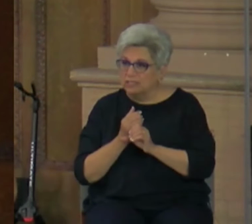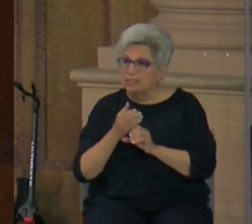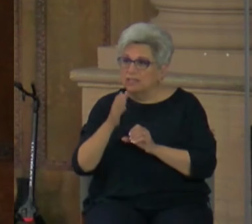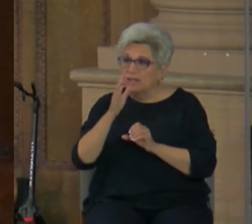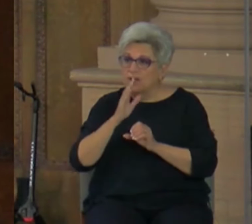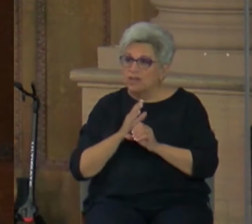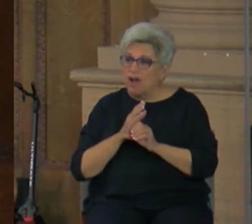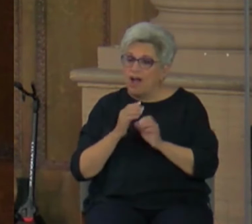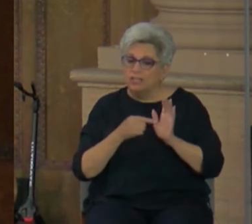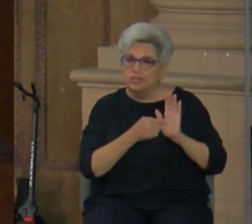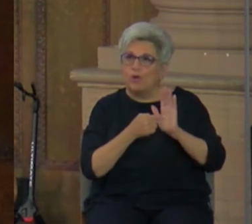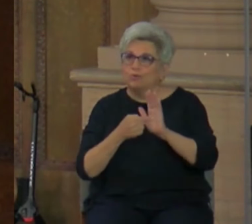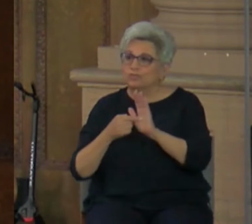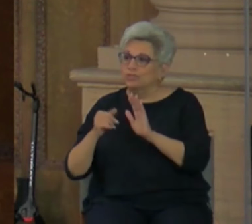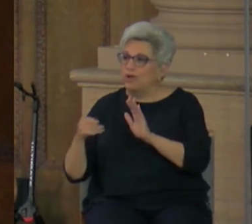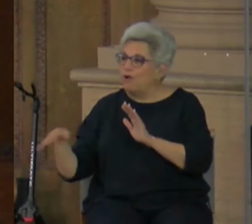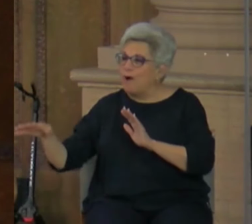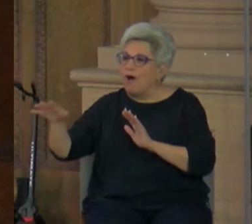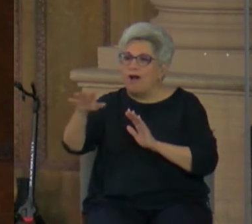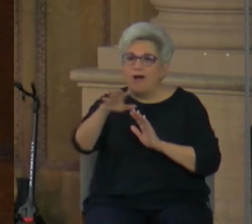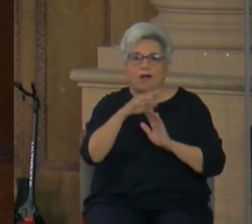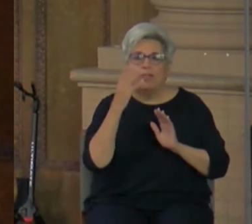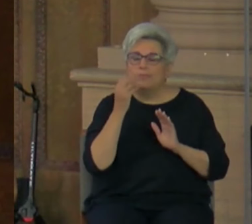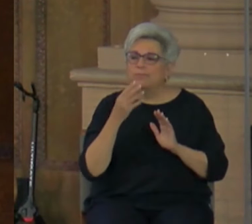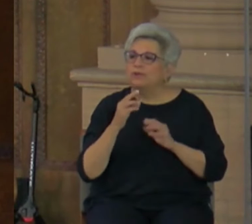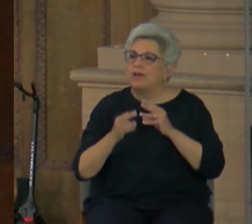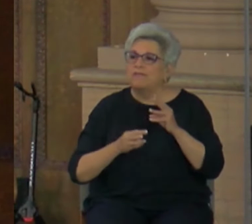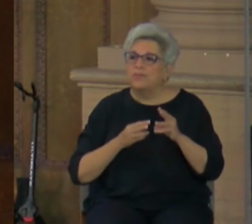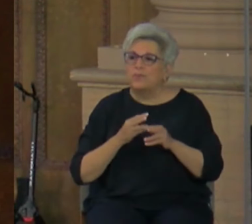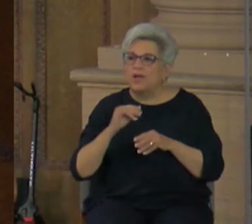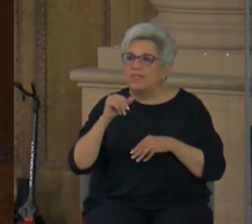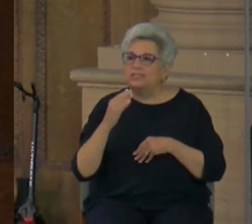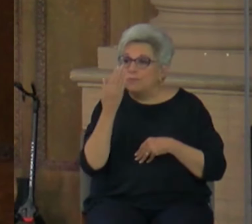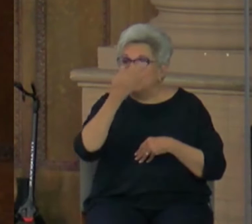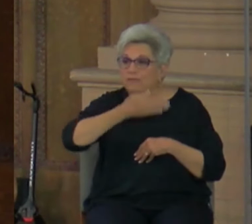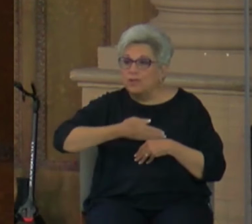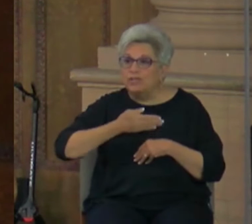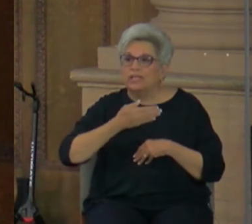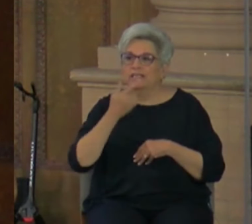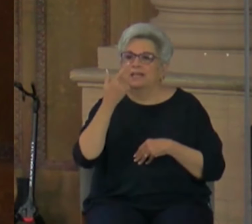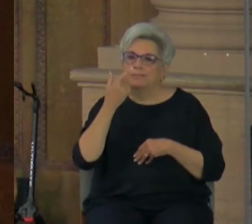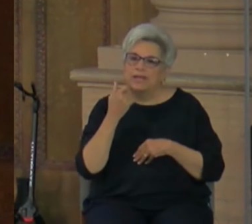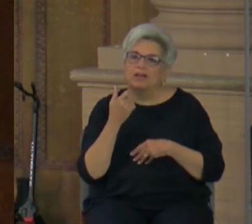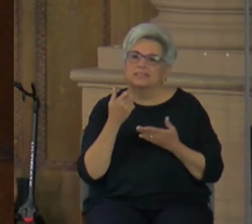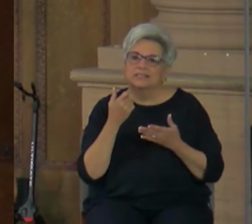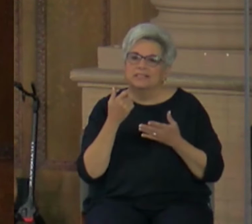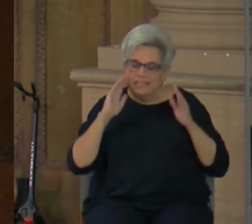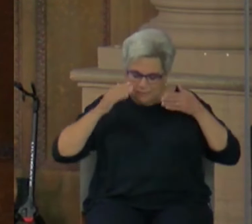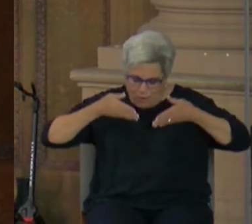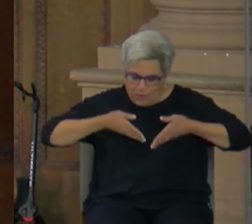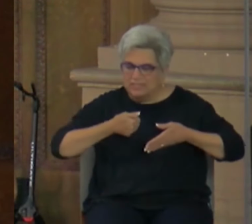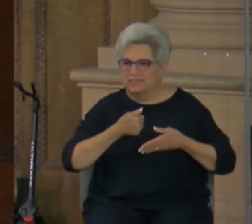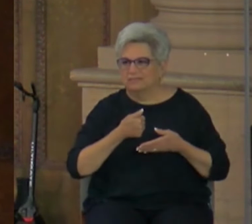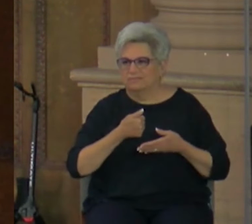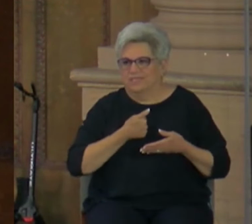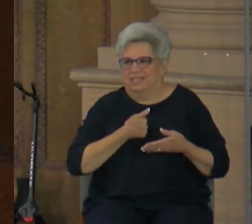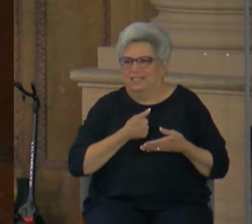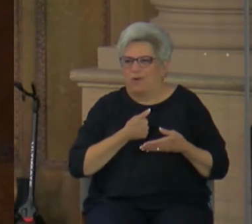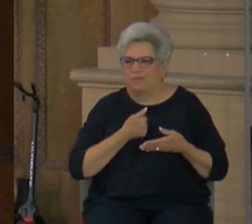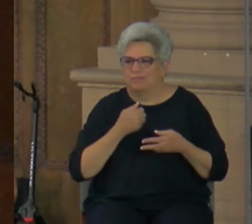on this tour and shows him the beauty of the world that he hasn't been seeing because he's understandably consumed with his own problems.